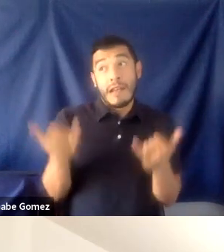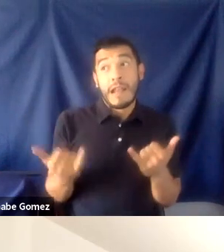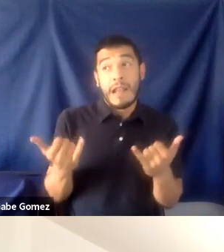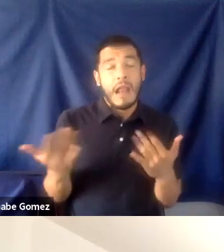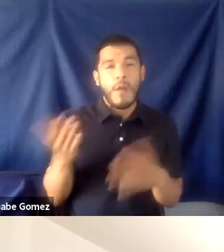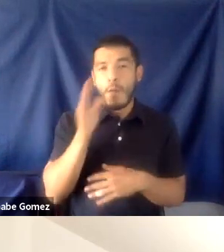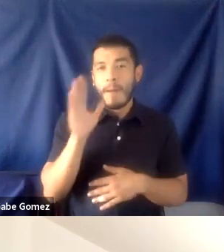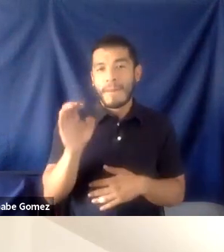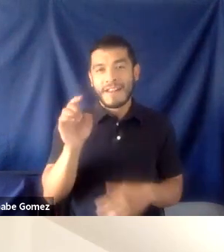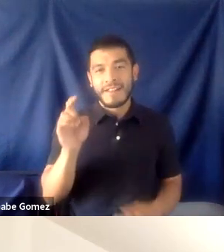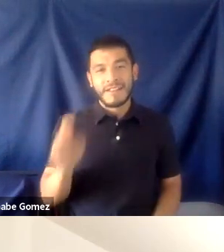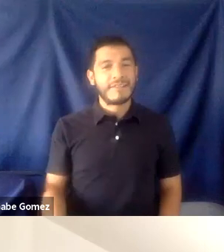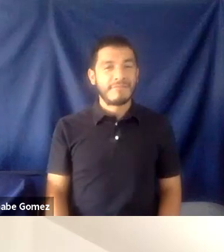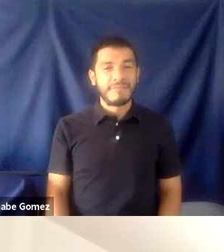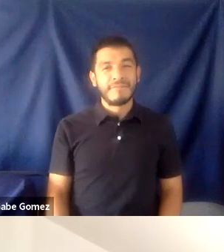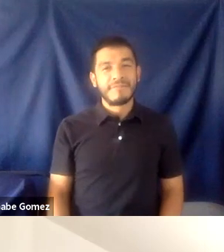be?